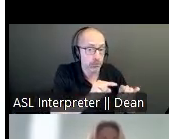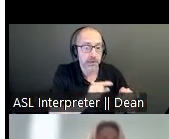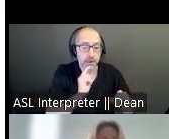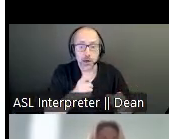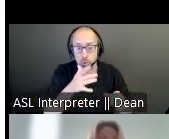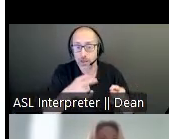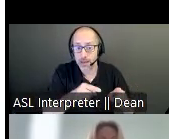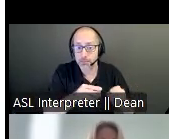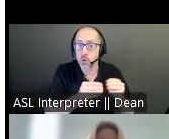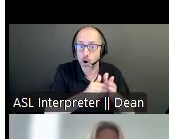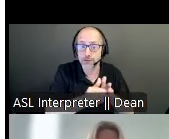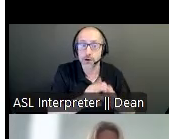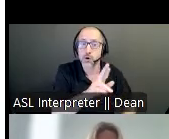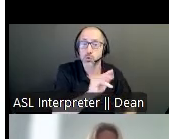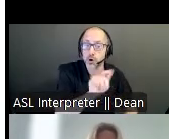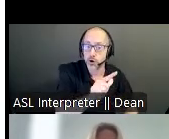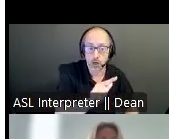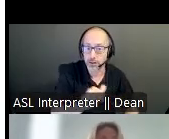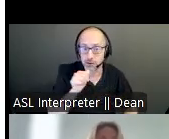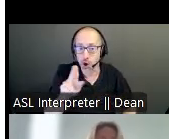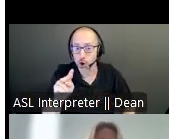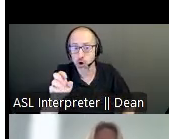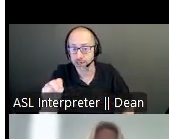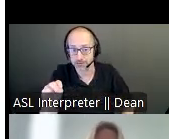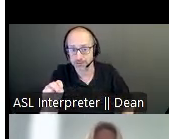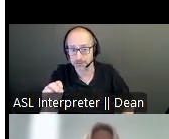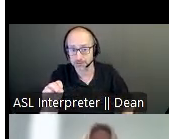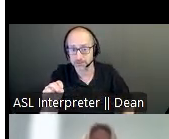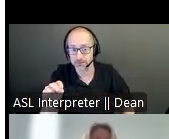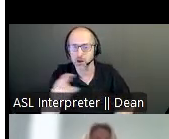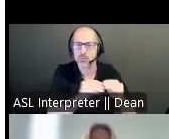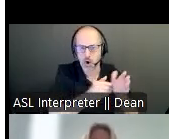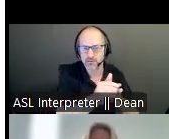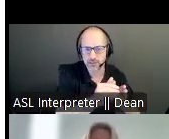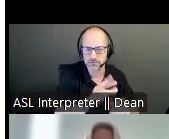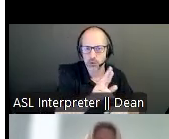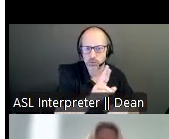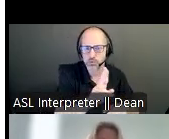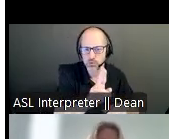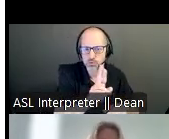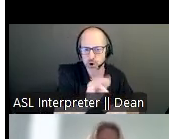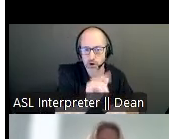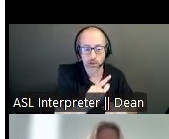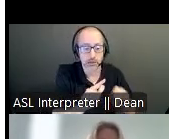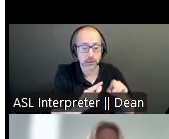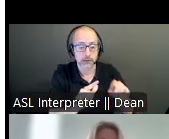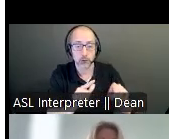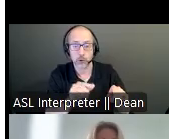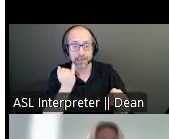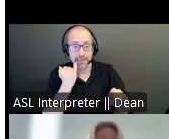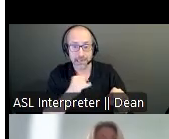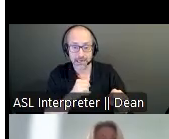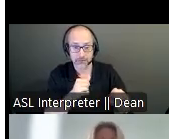rural areas than urban areas. And according to Stats Canada, the incidence of femicide by firearm